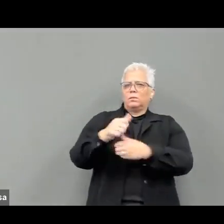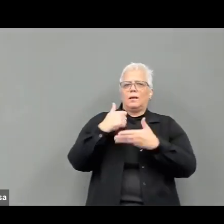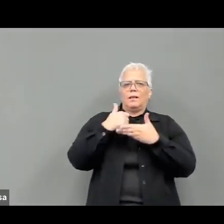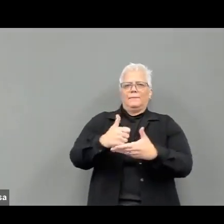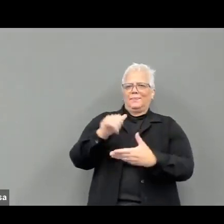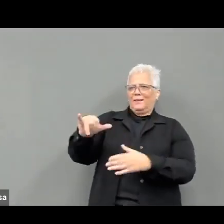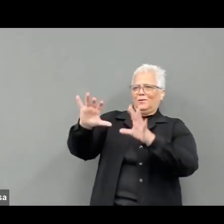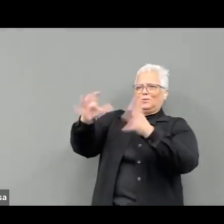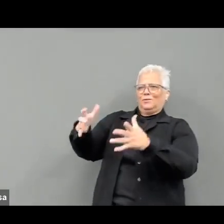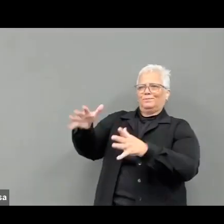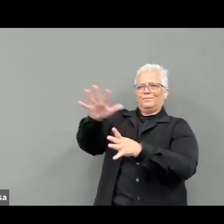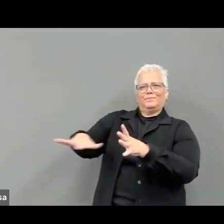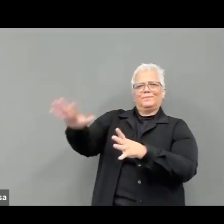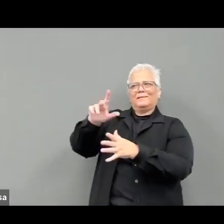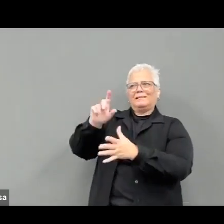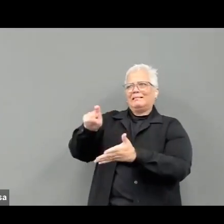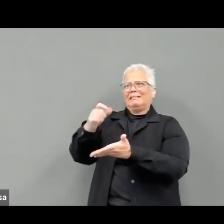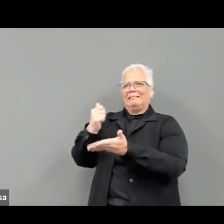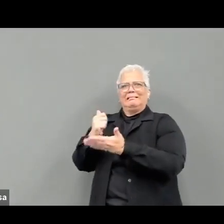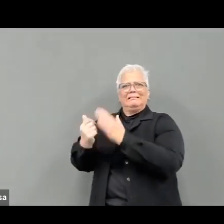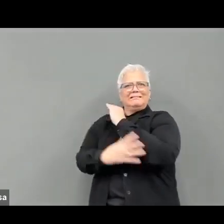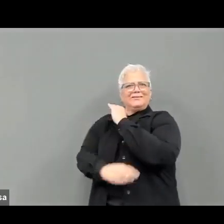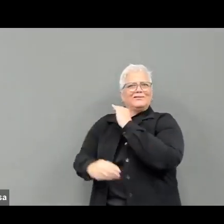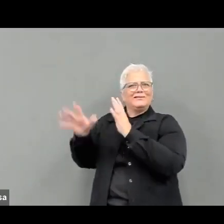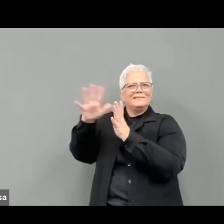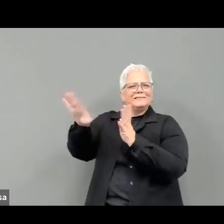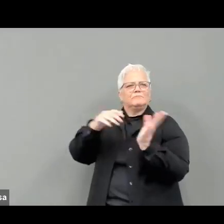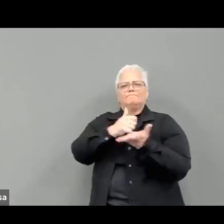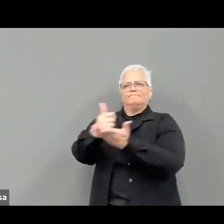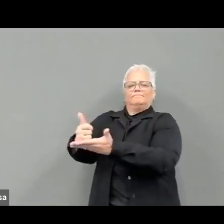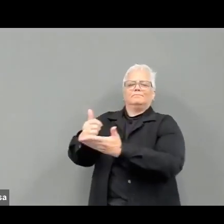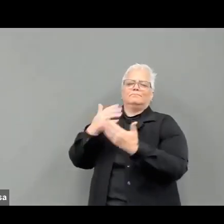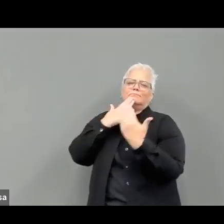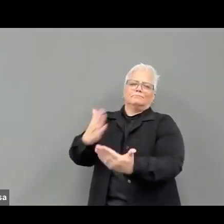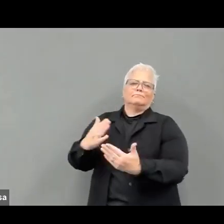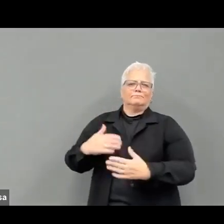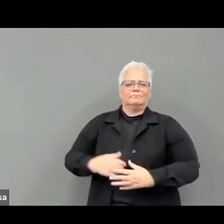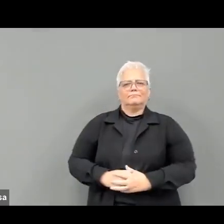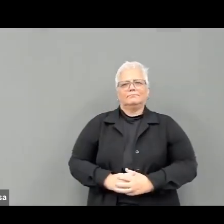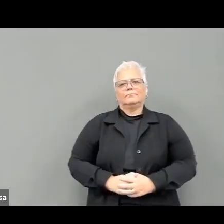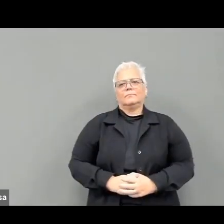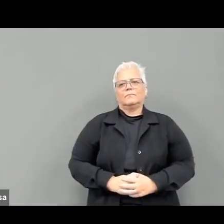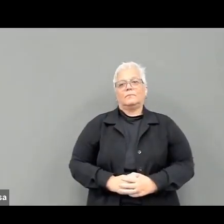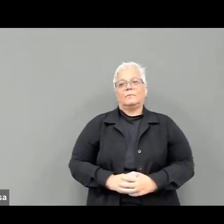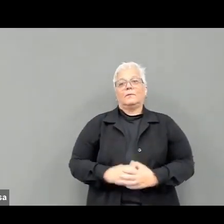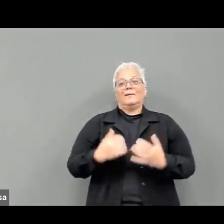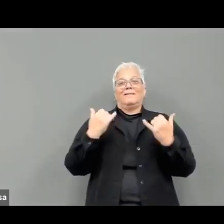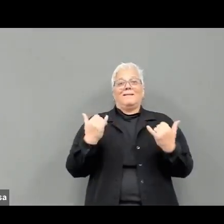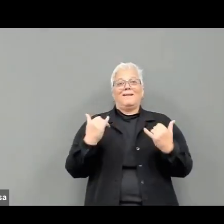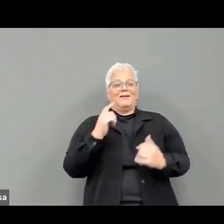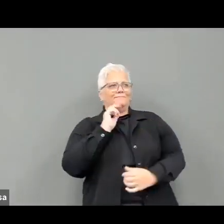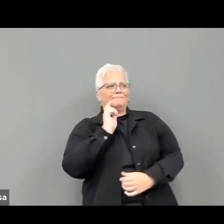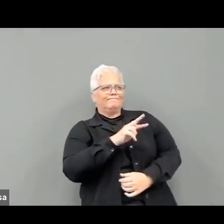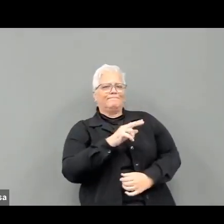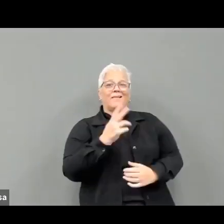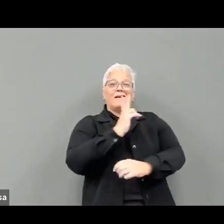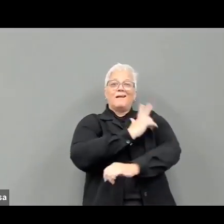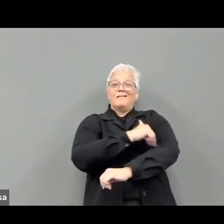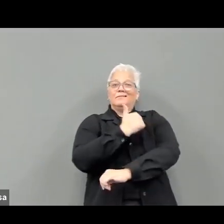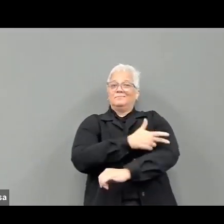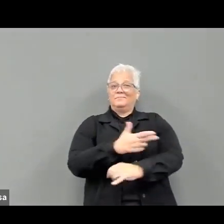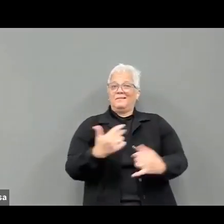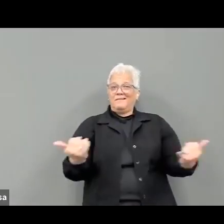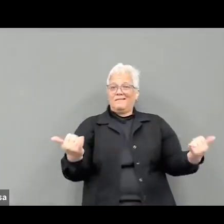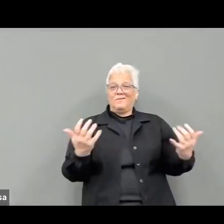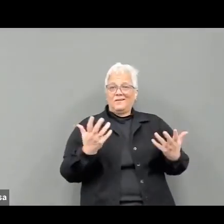positive trend in COVID hospitalizations in Tulsa. They peaked an all-time high back on